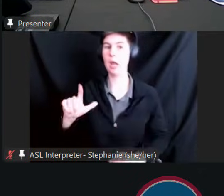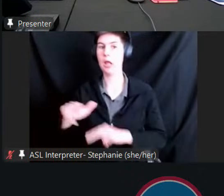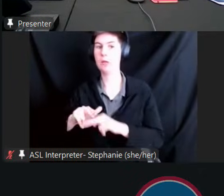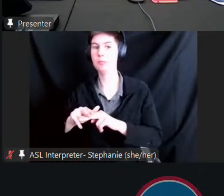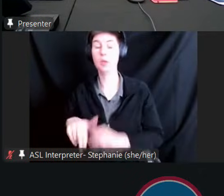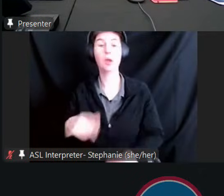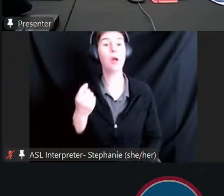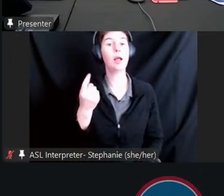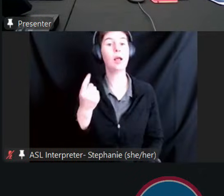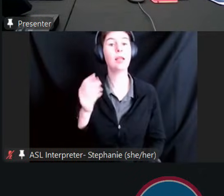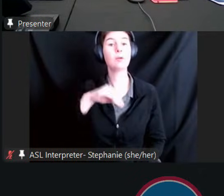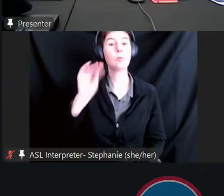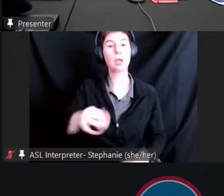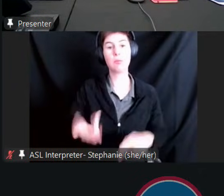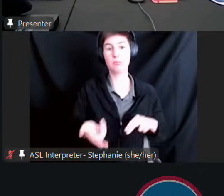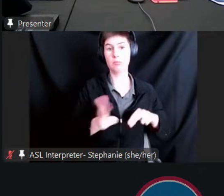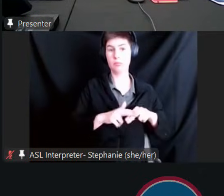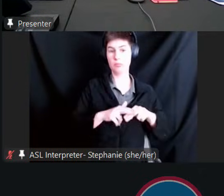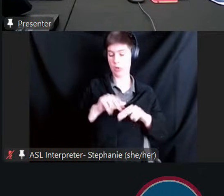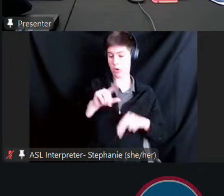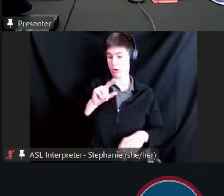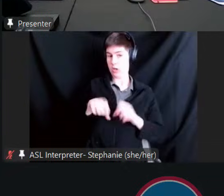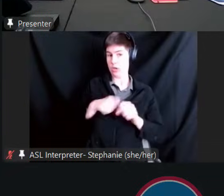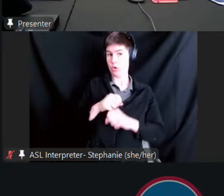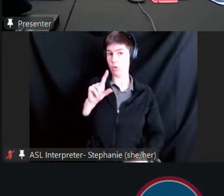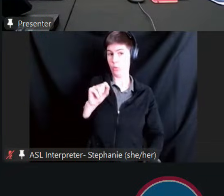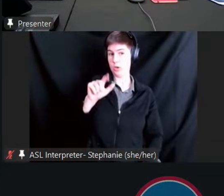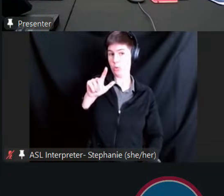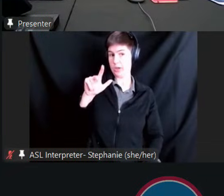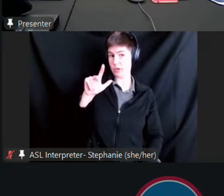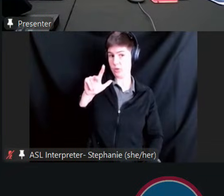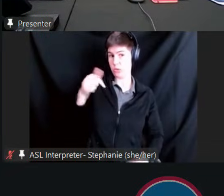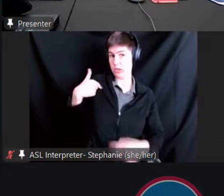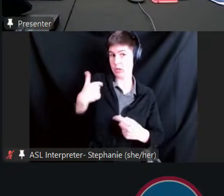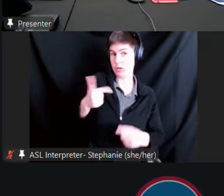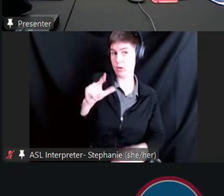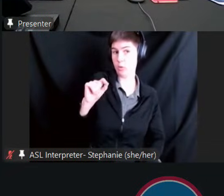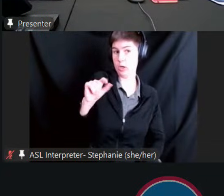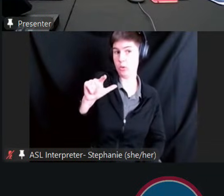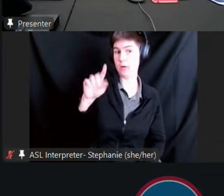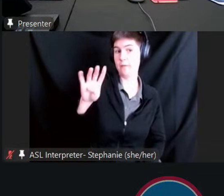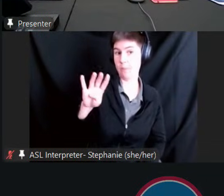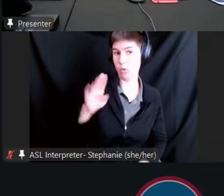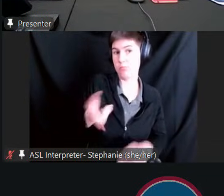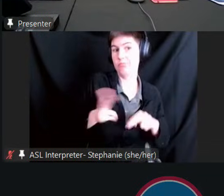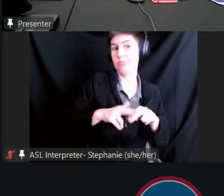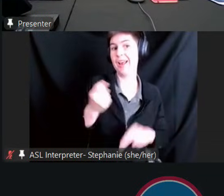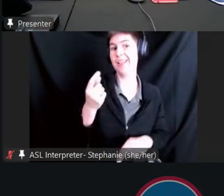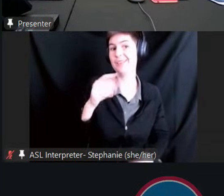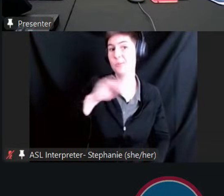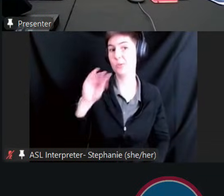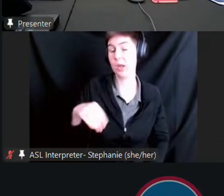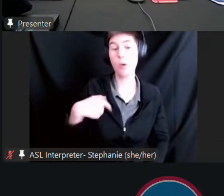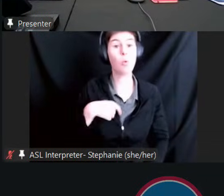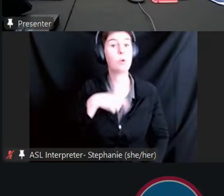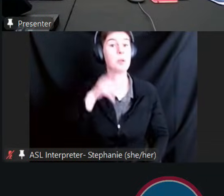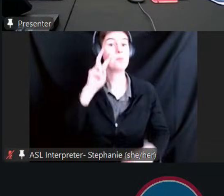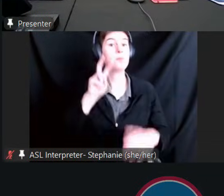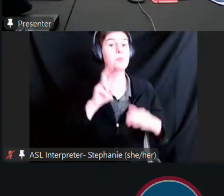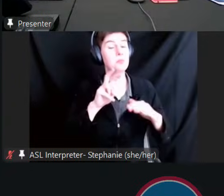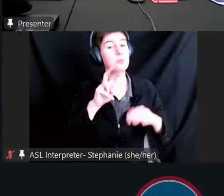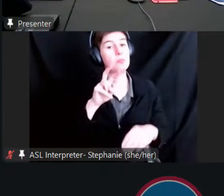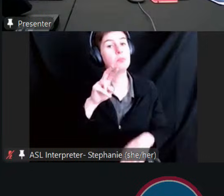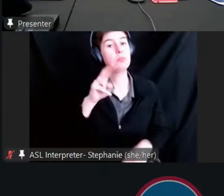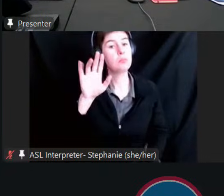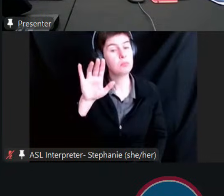from 2023 to 2024. We're on track to increase again for 2025, but it looks